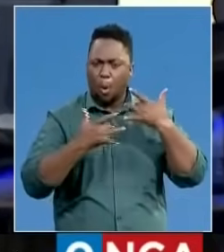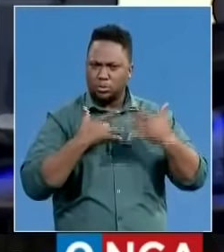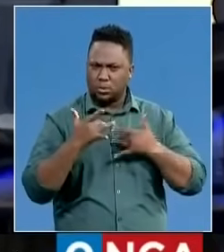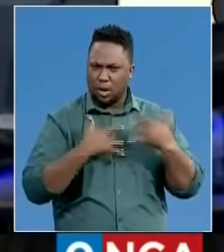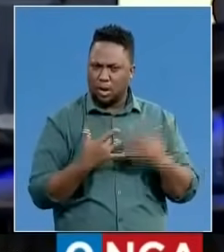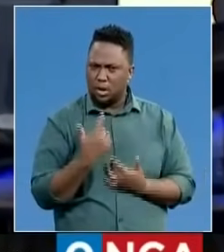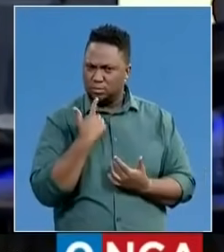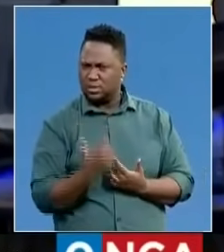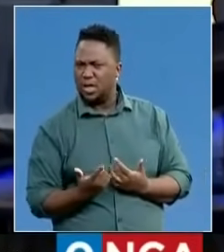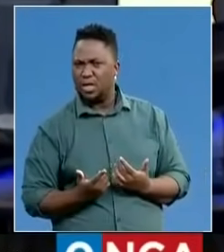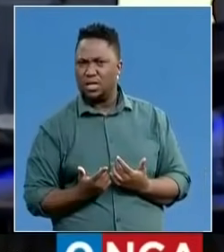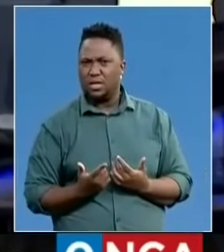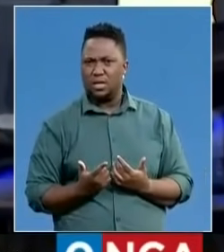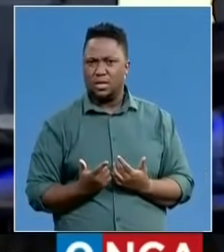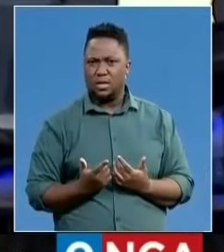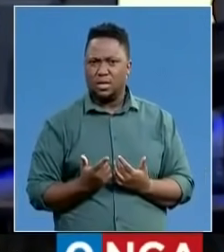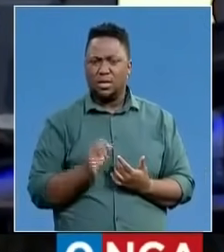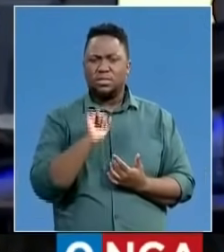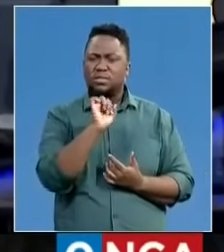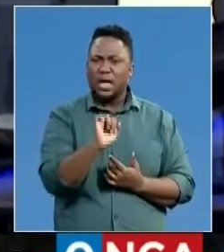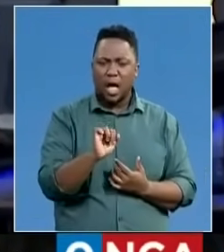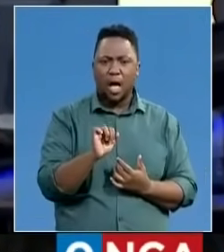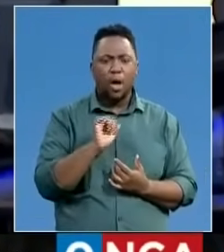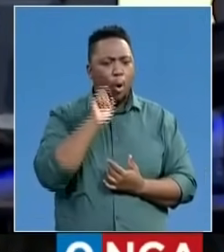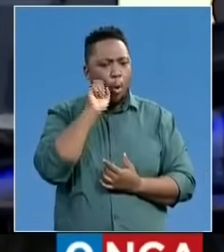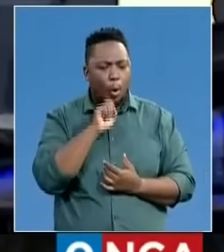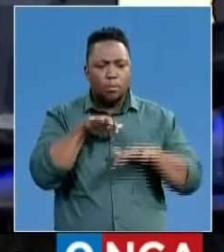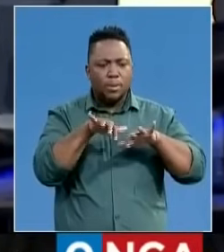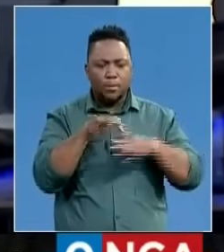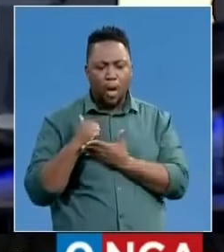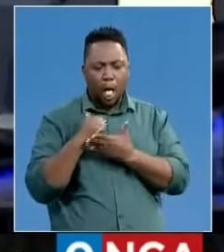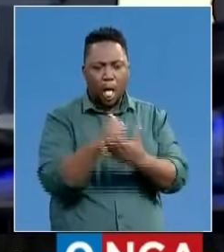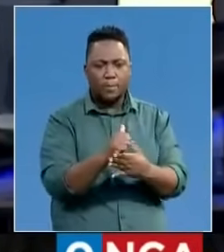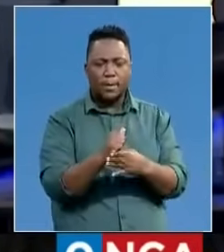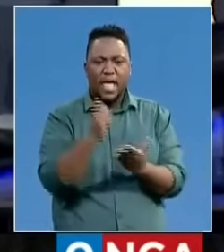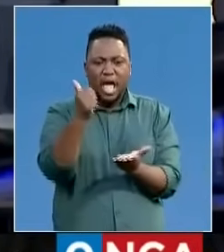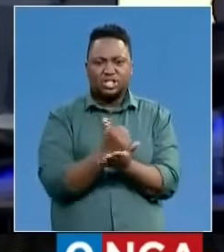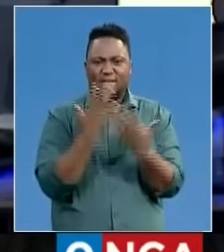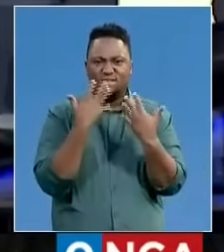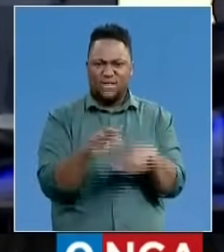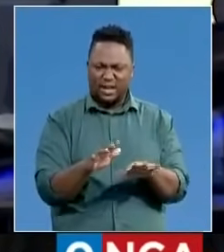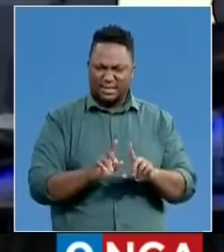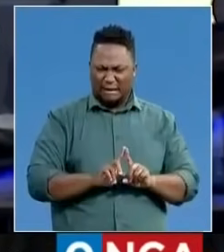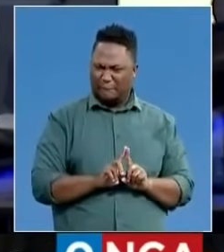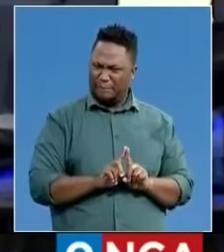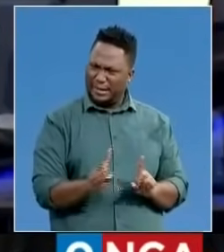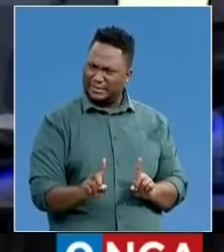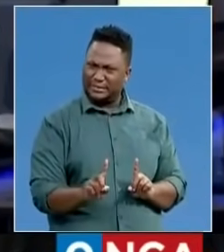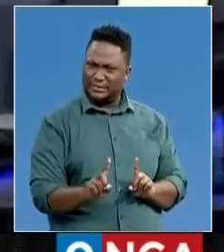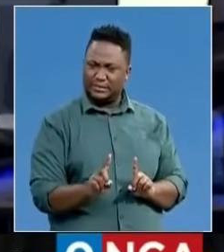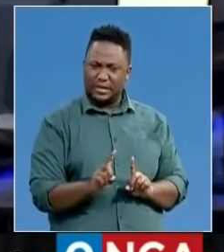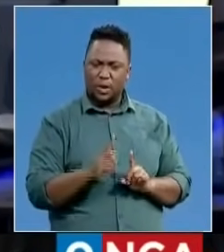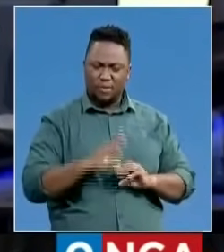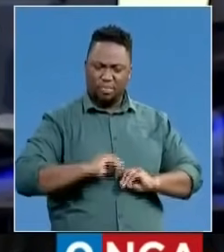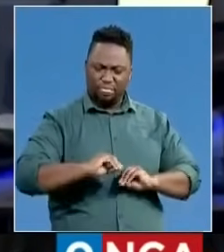saying they've helped their aunts, their mothers, their grandparents to register, yet there seems to be a